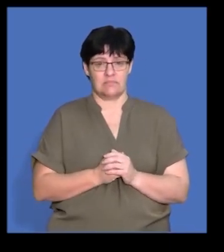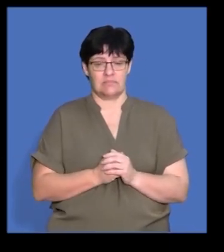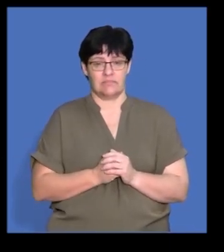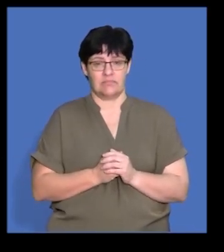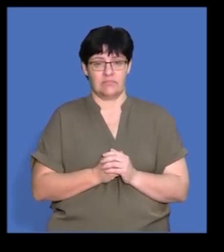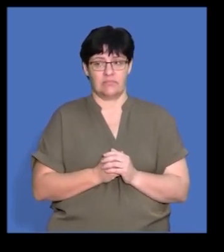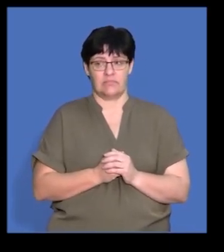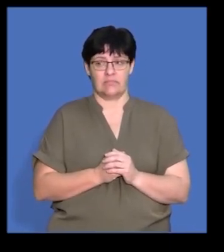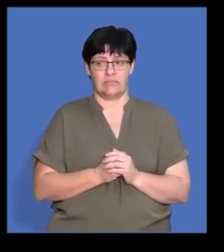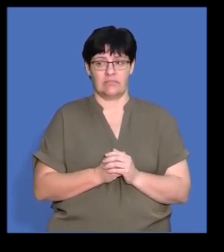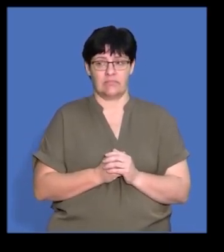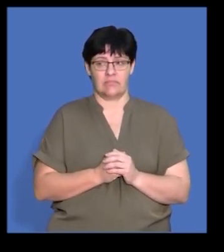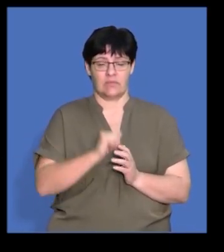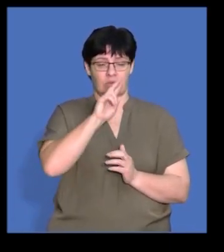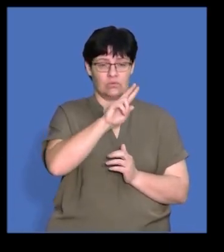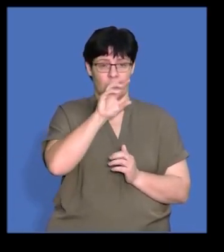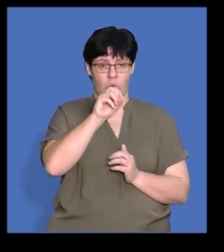earning,